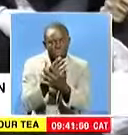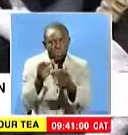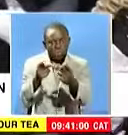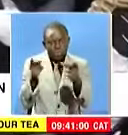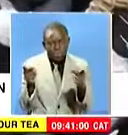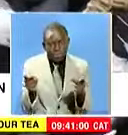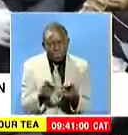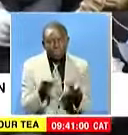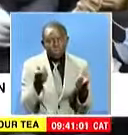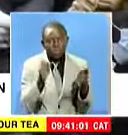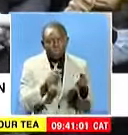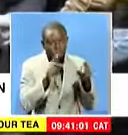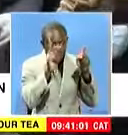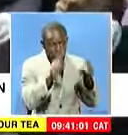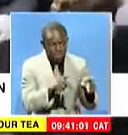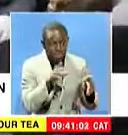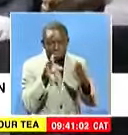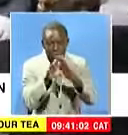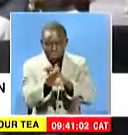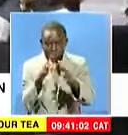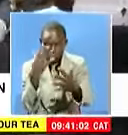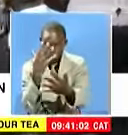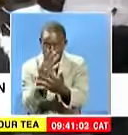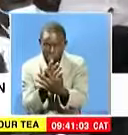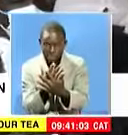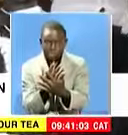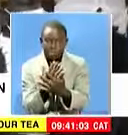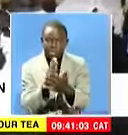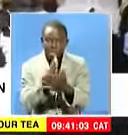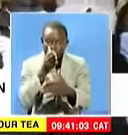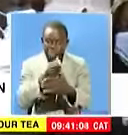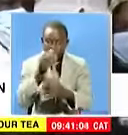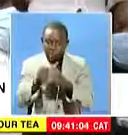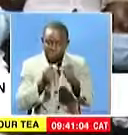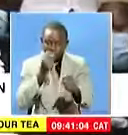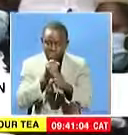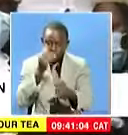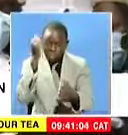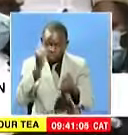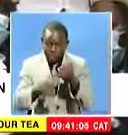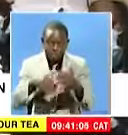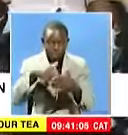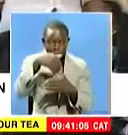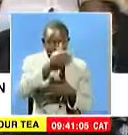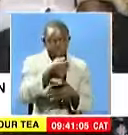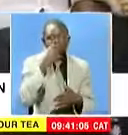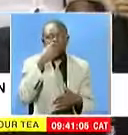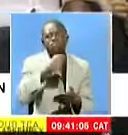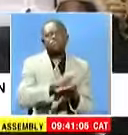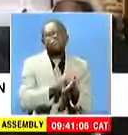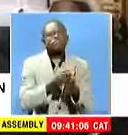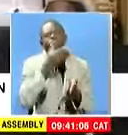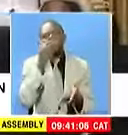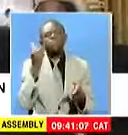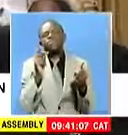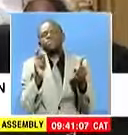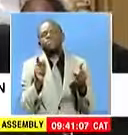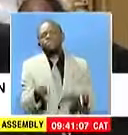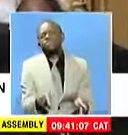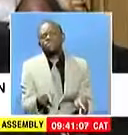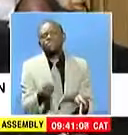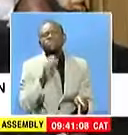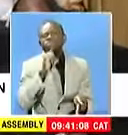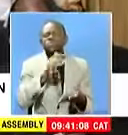than before and should not come out even worse than they got in because of the poor living standards there.